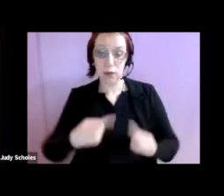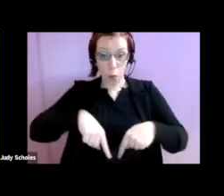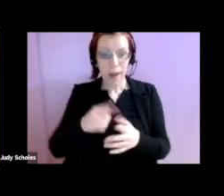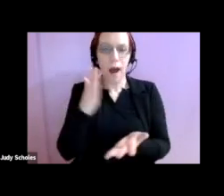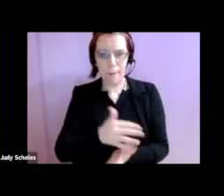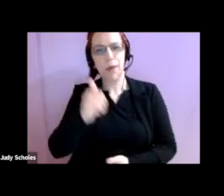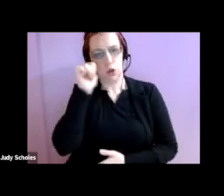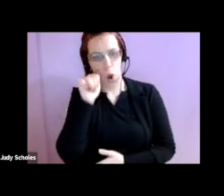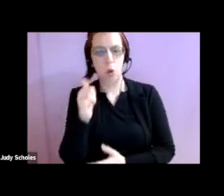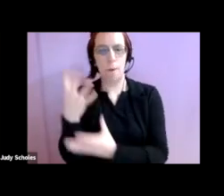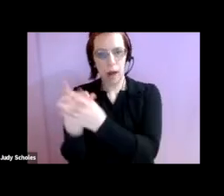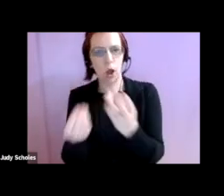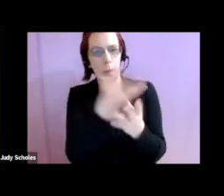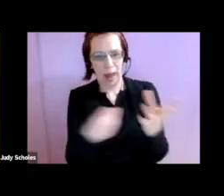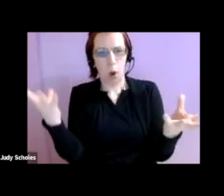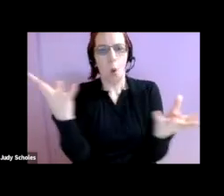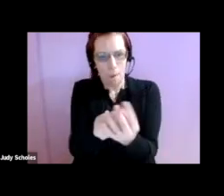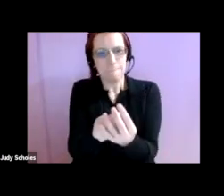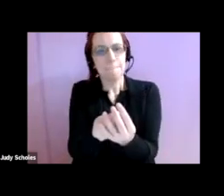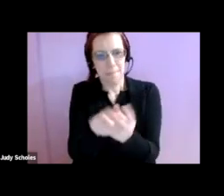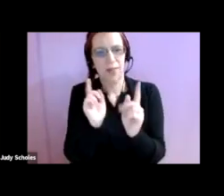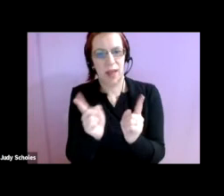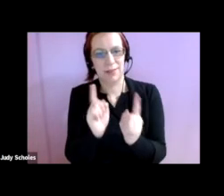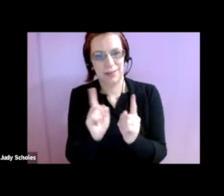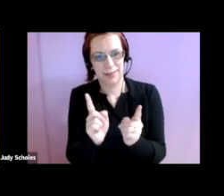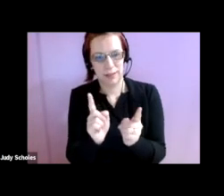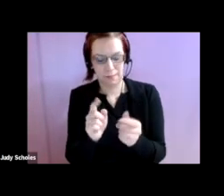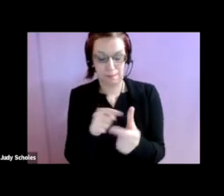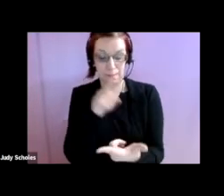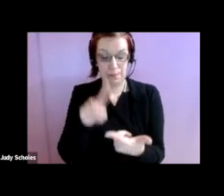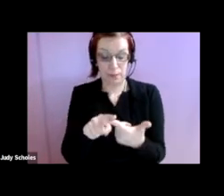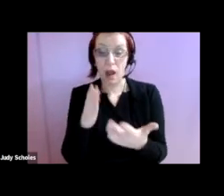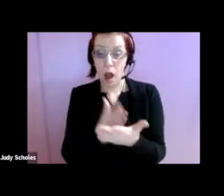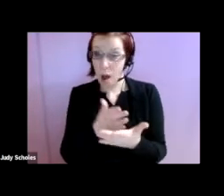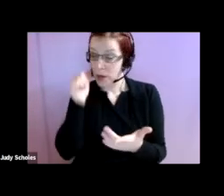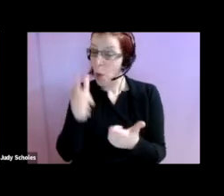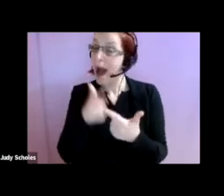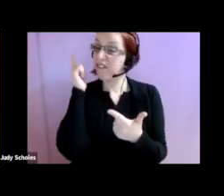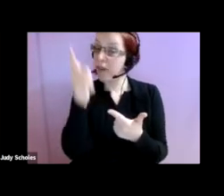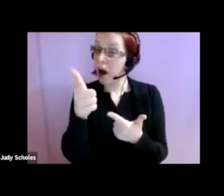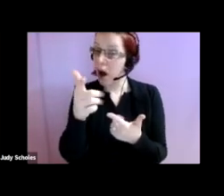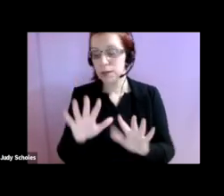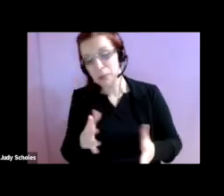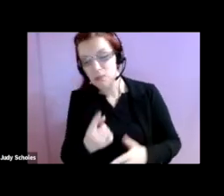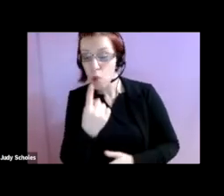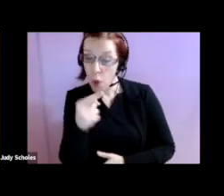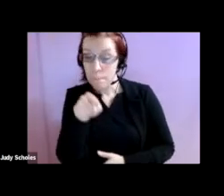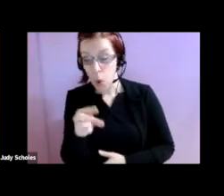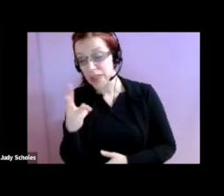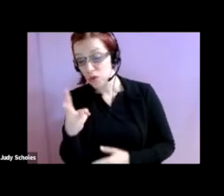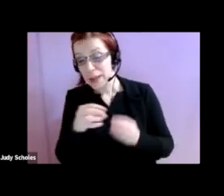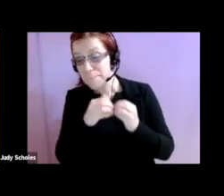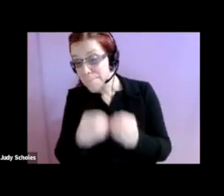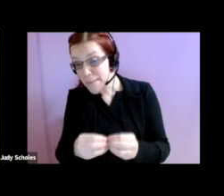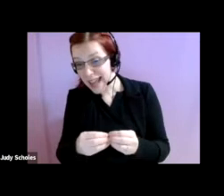two black holes. We can tell how far away they were when they collided, about 1.3 billion light years away,